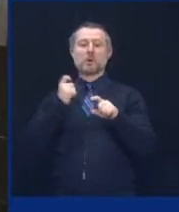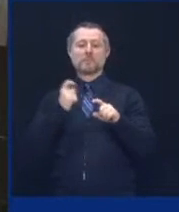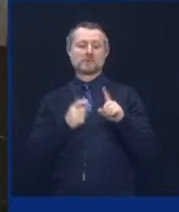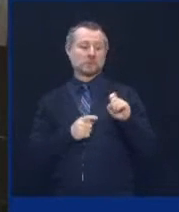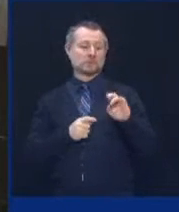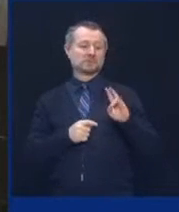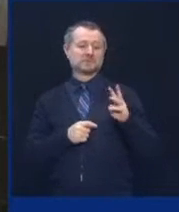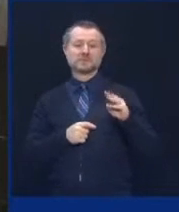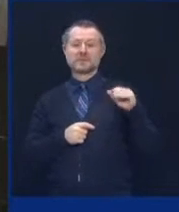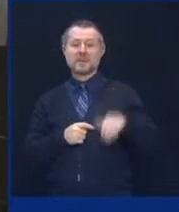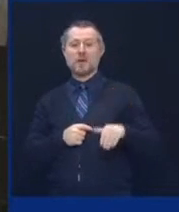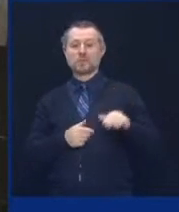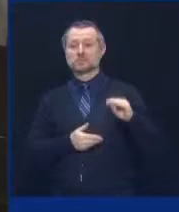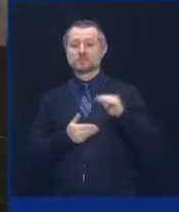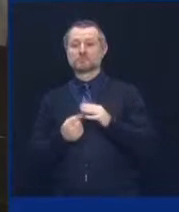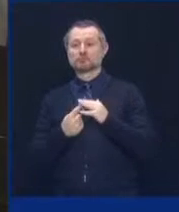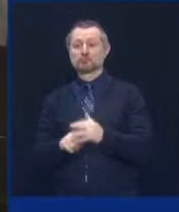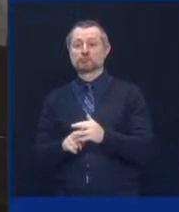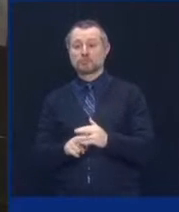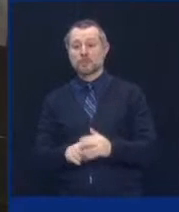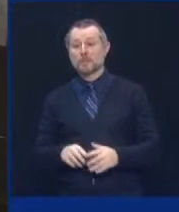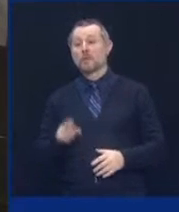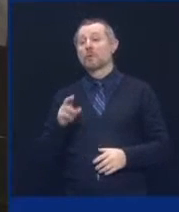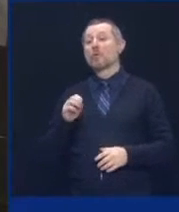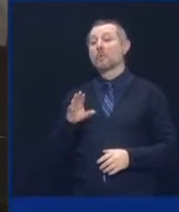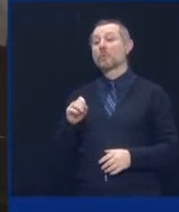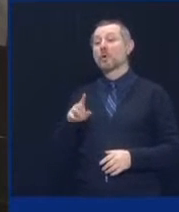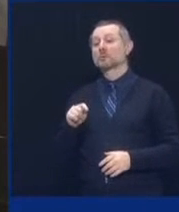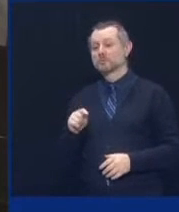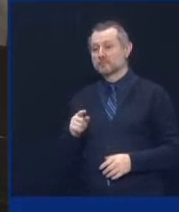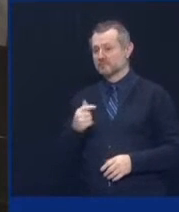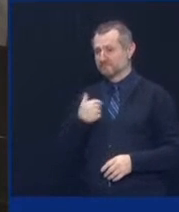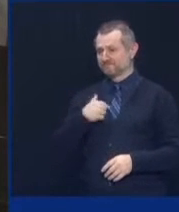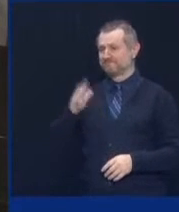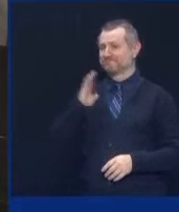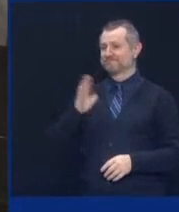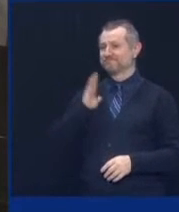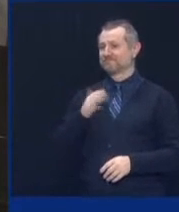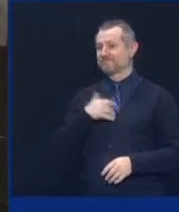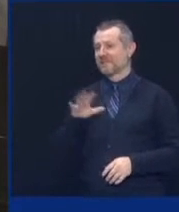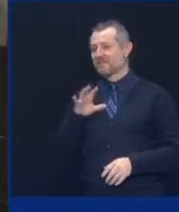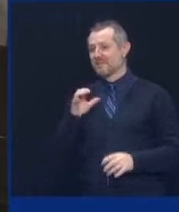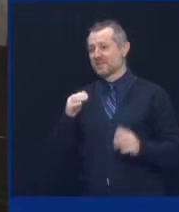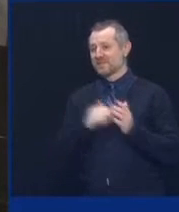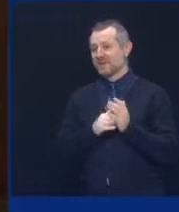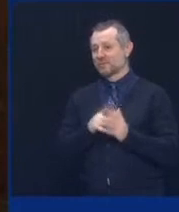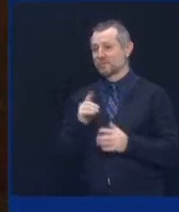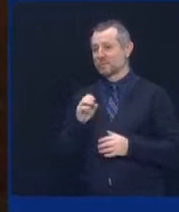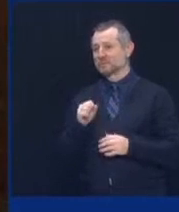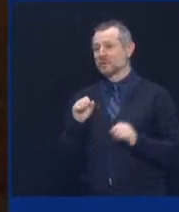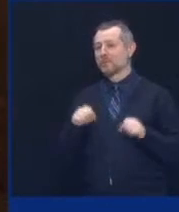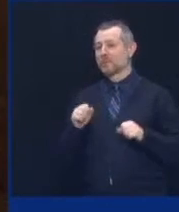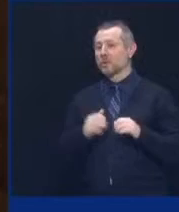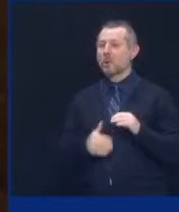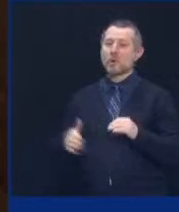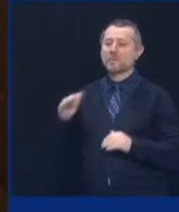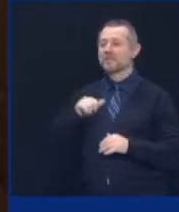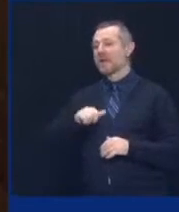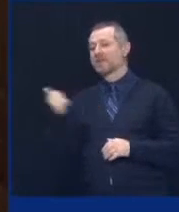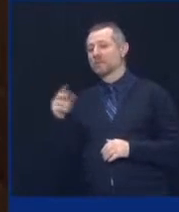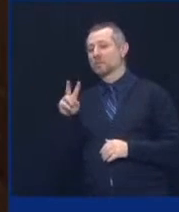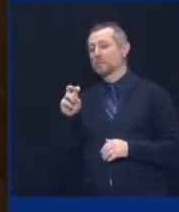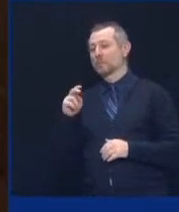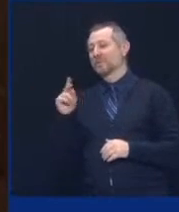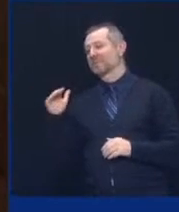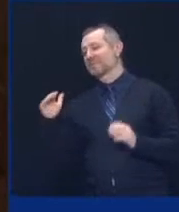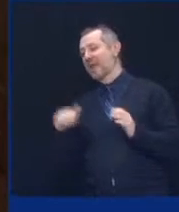If we had about 500,000 doses, which is where we were, right, and potentially up to another 200,000 doses, but we're not saying that they